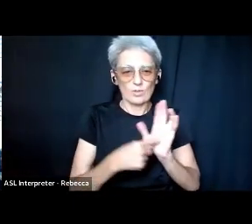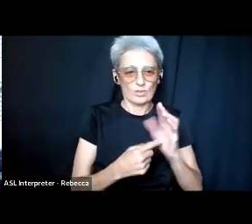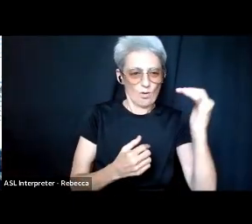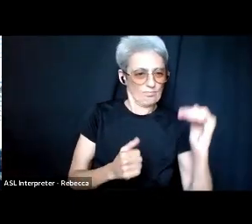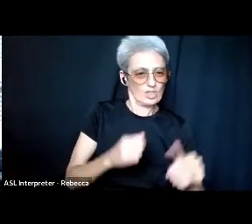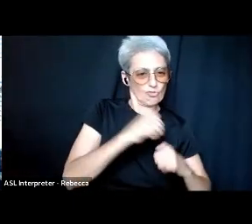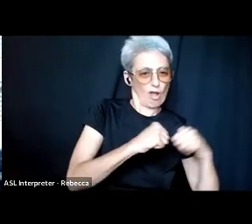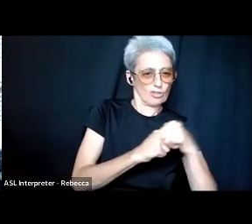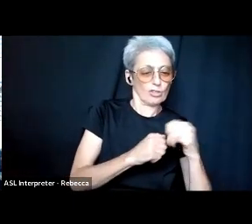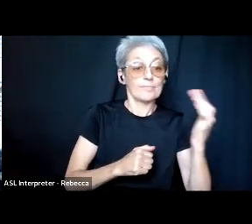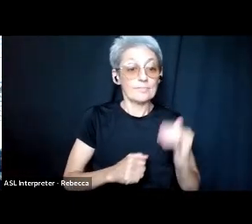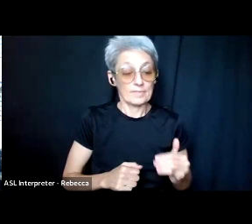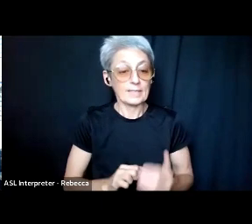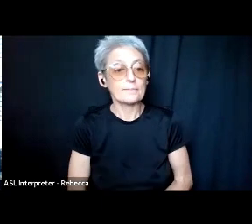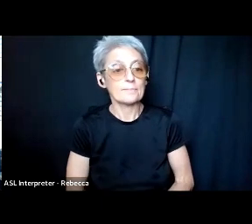next slide.